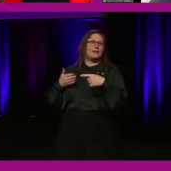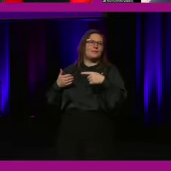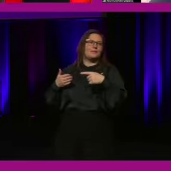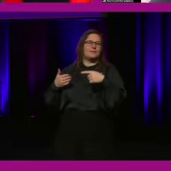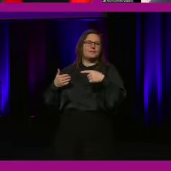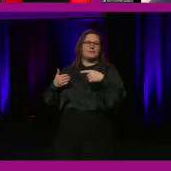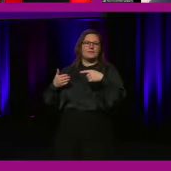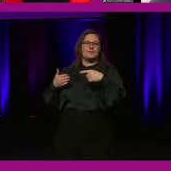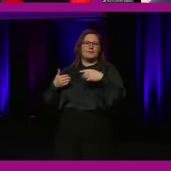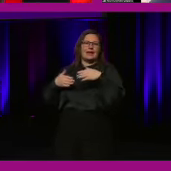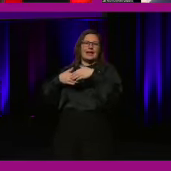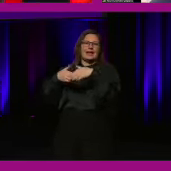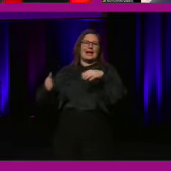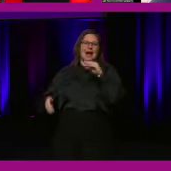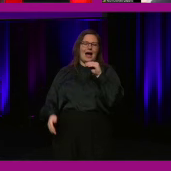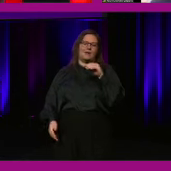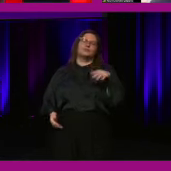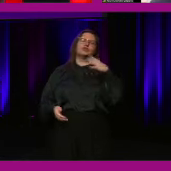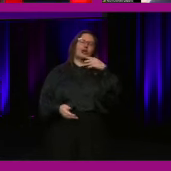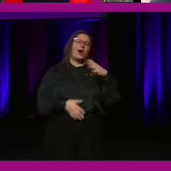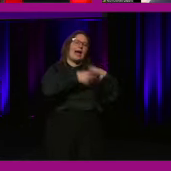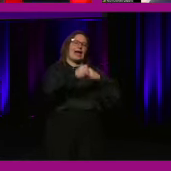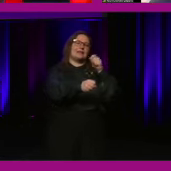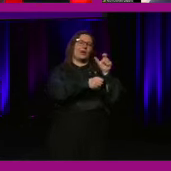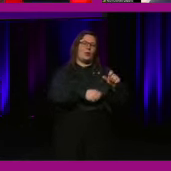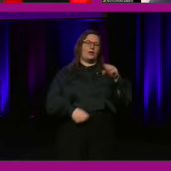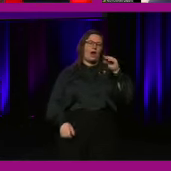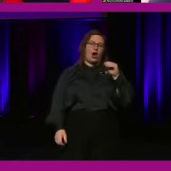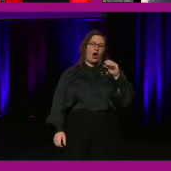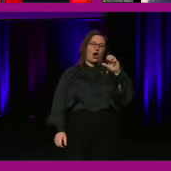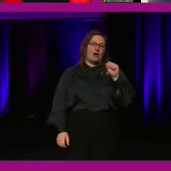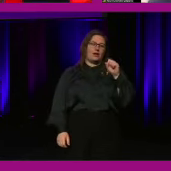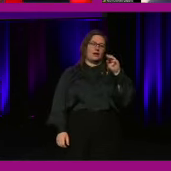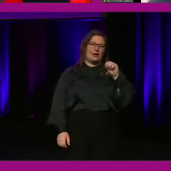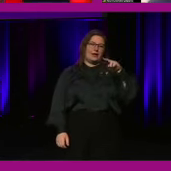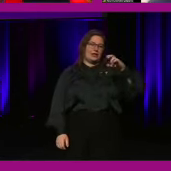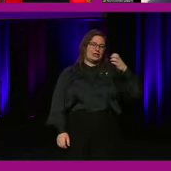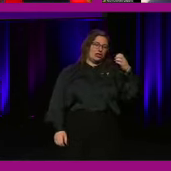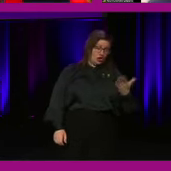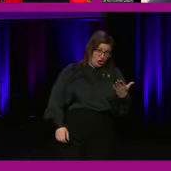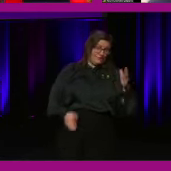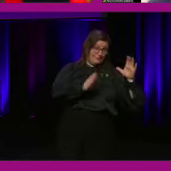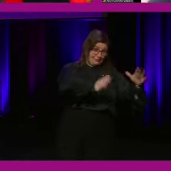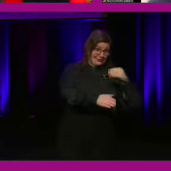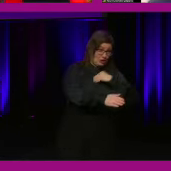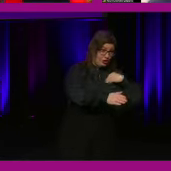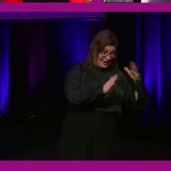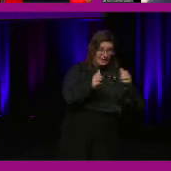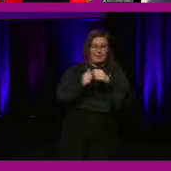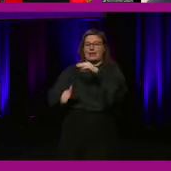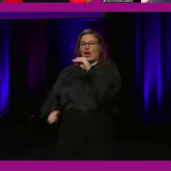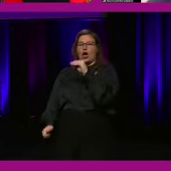integrity agents. That is, each public servant has a kind of public